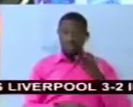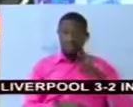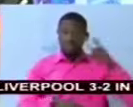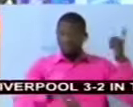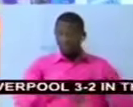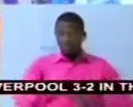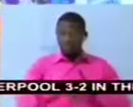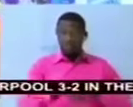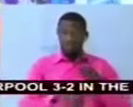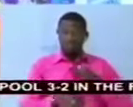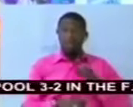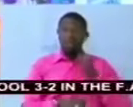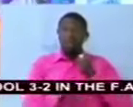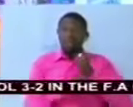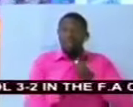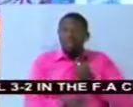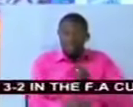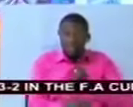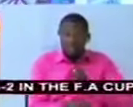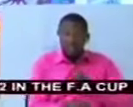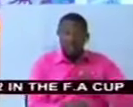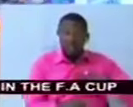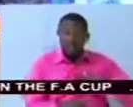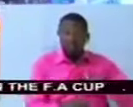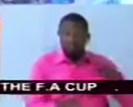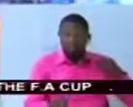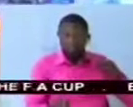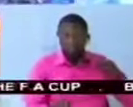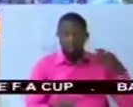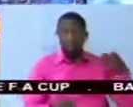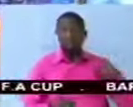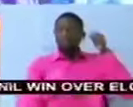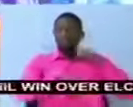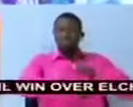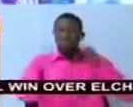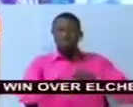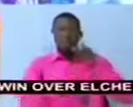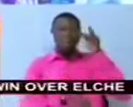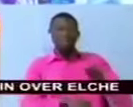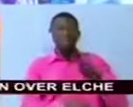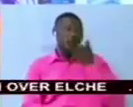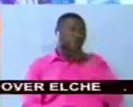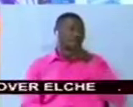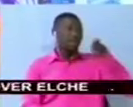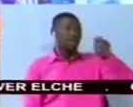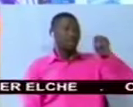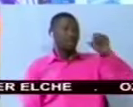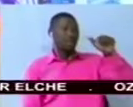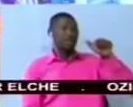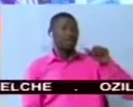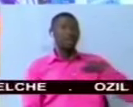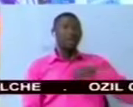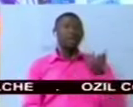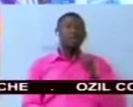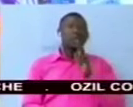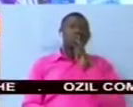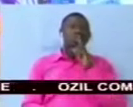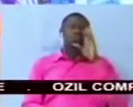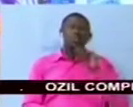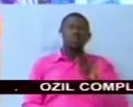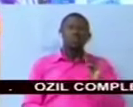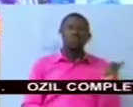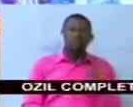beat. Bi lolu passé tam nga xamné door nañ ben pak ñu légui ci NIA. And who did what? That's what we want to